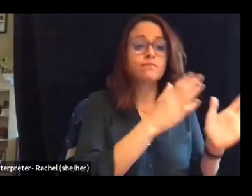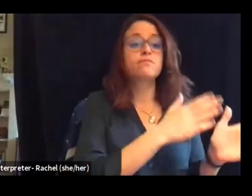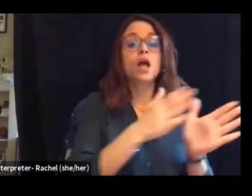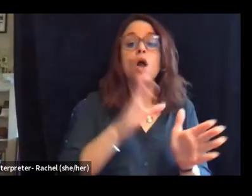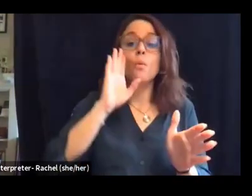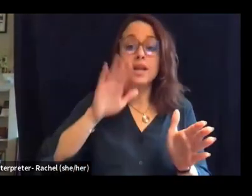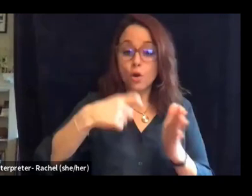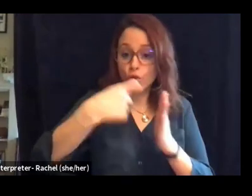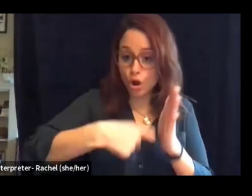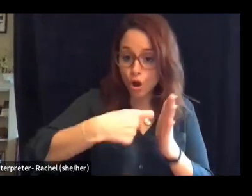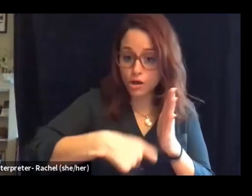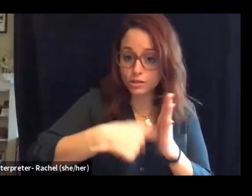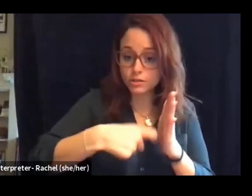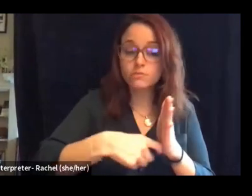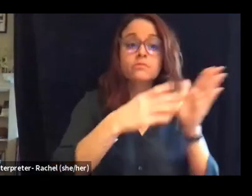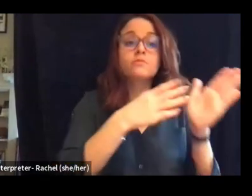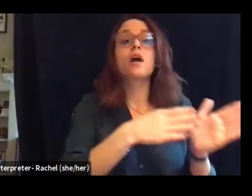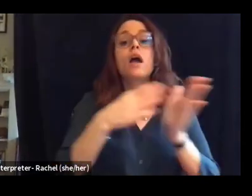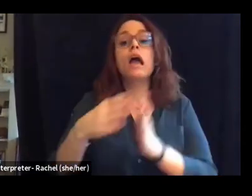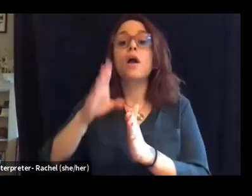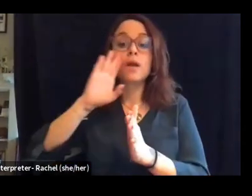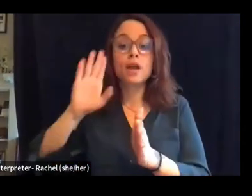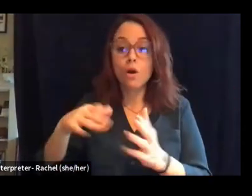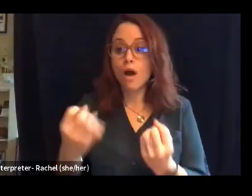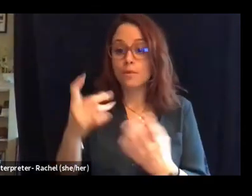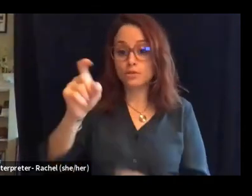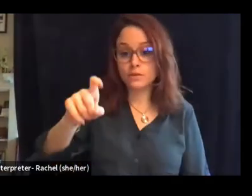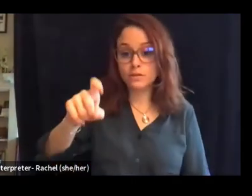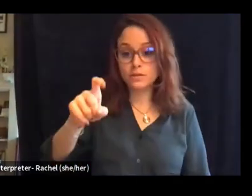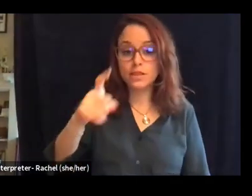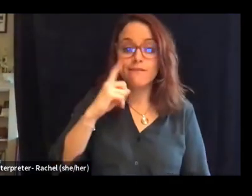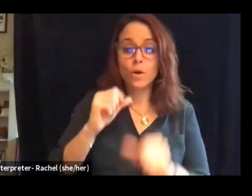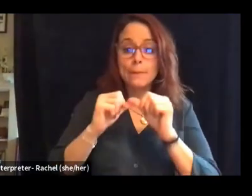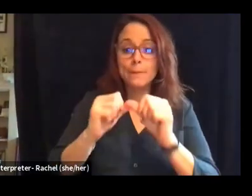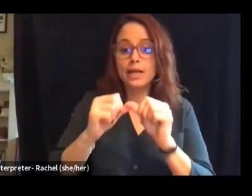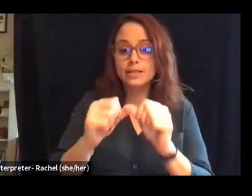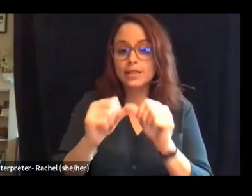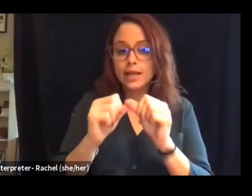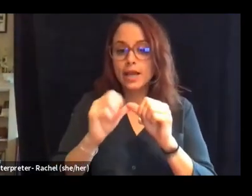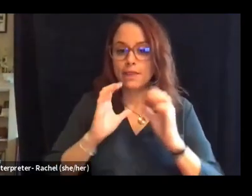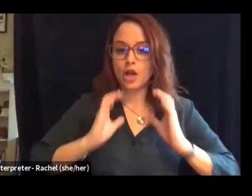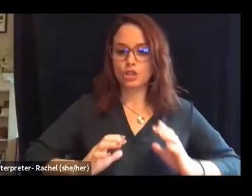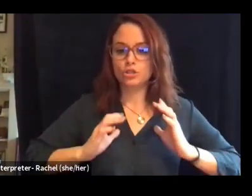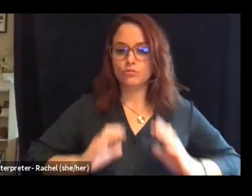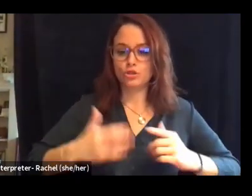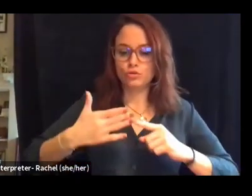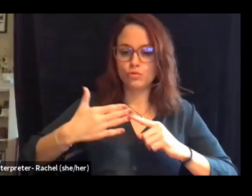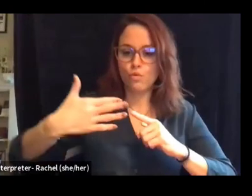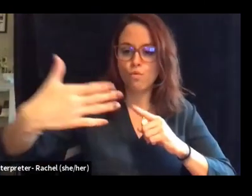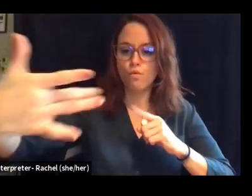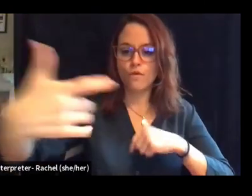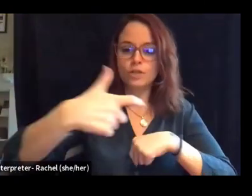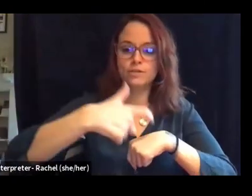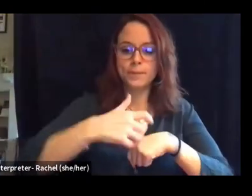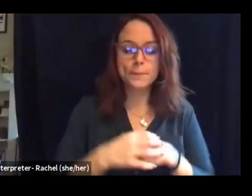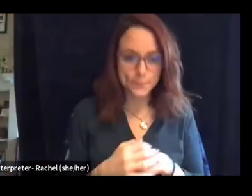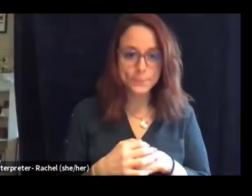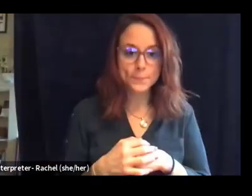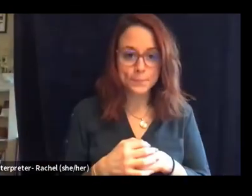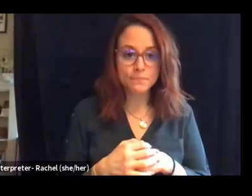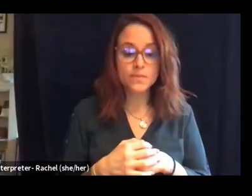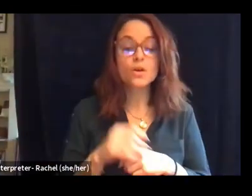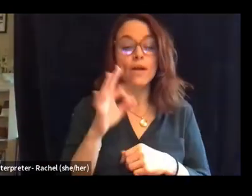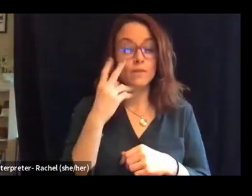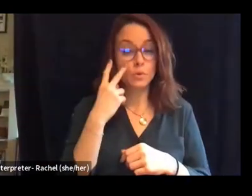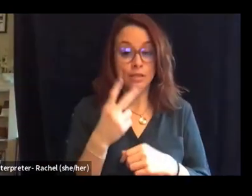from a marketing perspective, and we know how much we need to maintain our customer base going forward, okay? So if I look